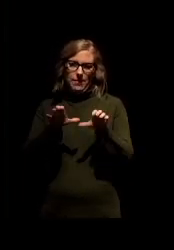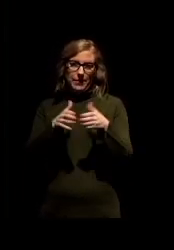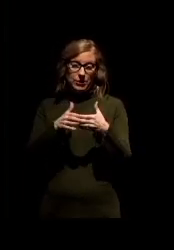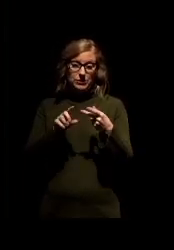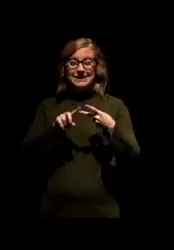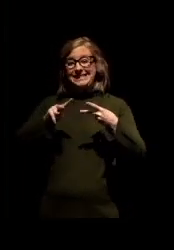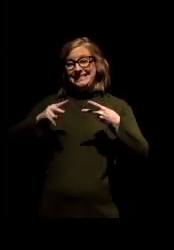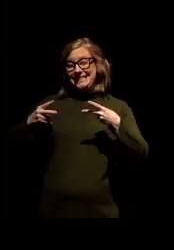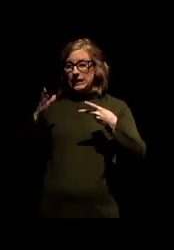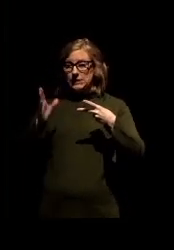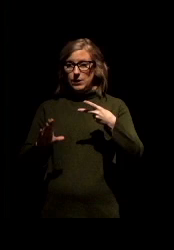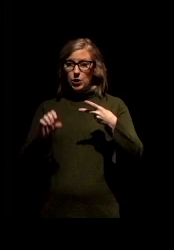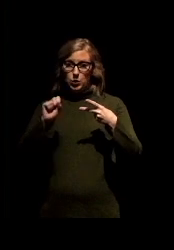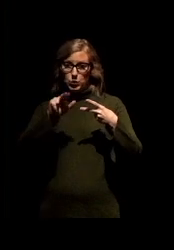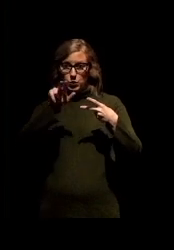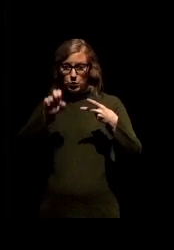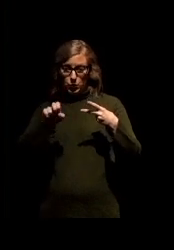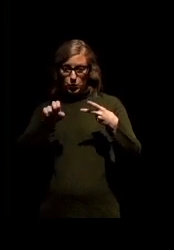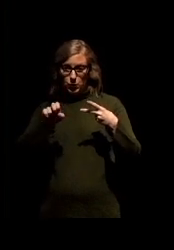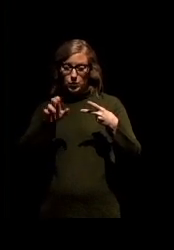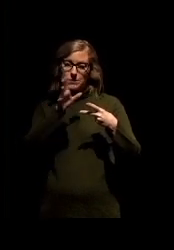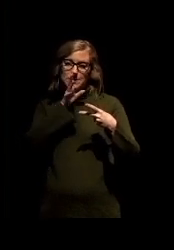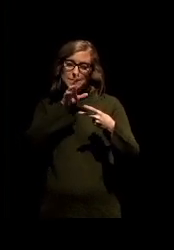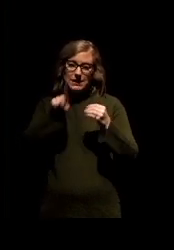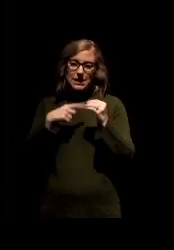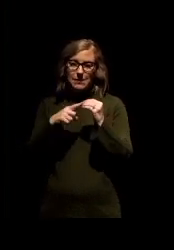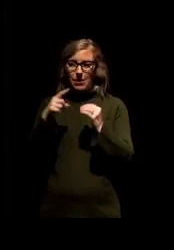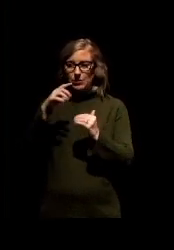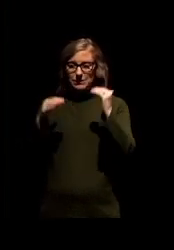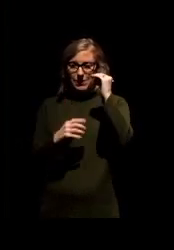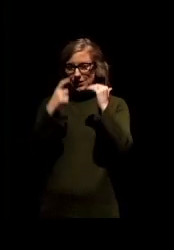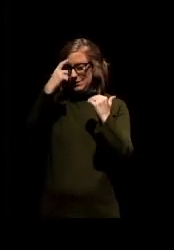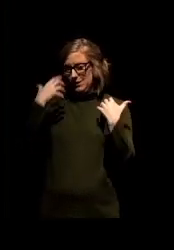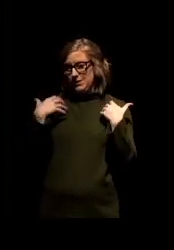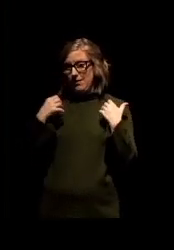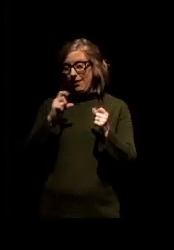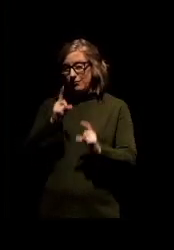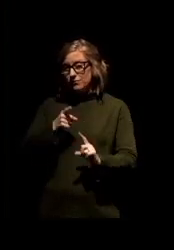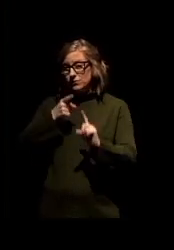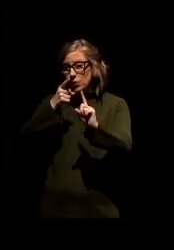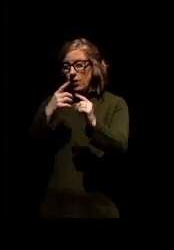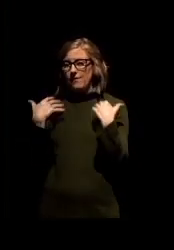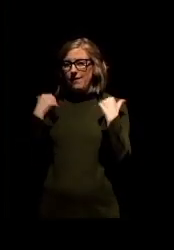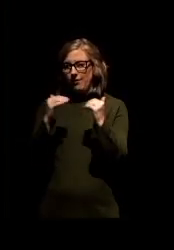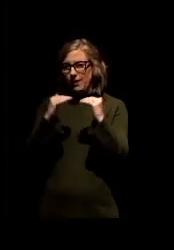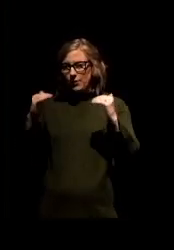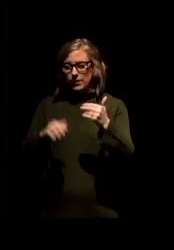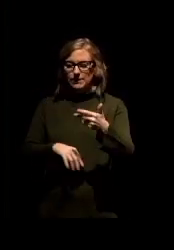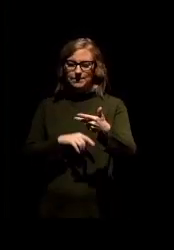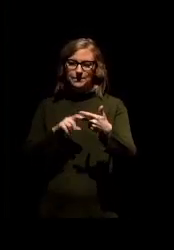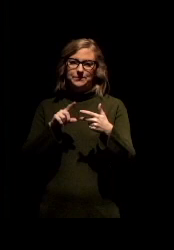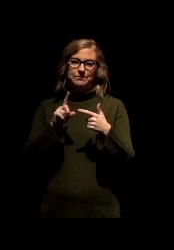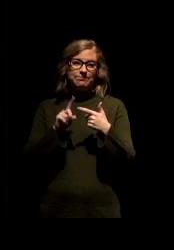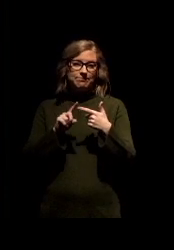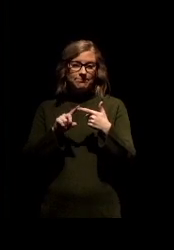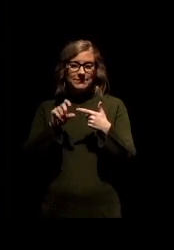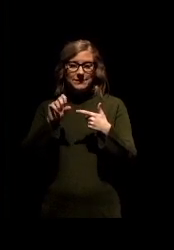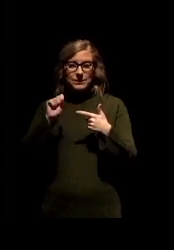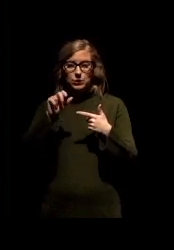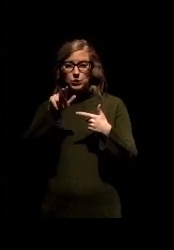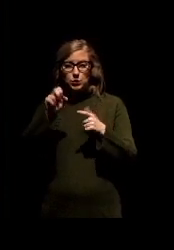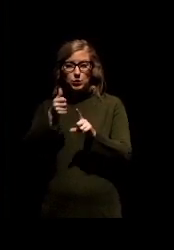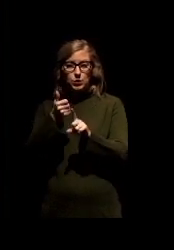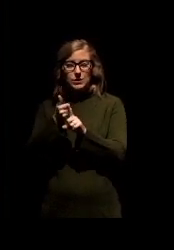Sue Abderholden. She'll be speaking on disparities in mental health, working towards health equity. Ms. Abderholden has served as